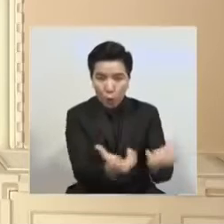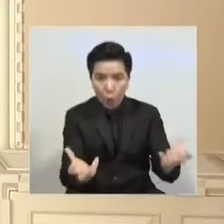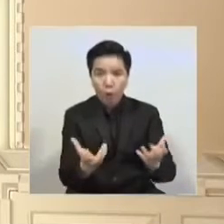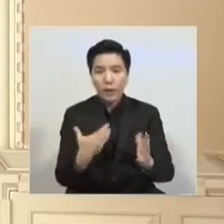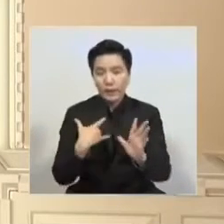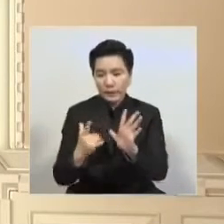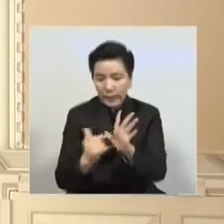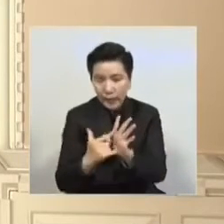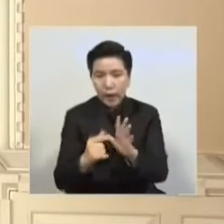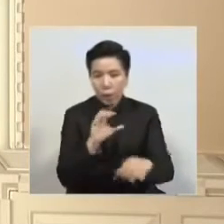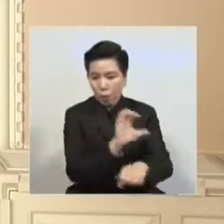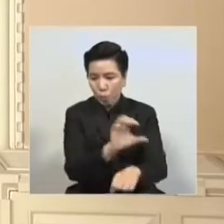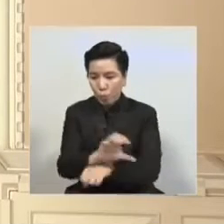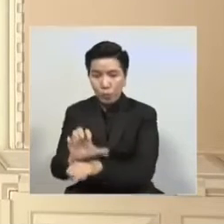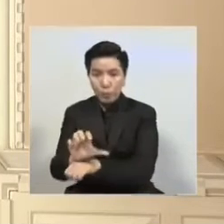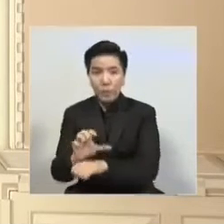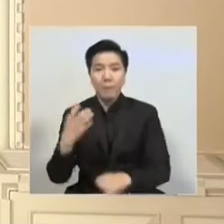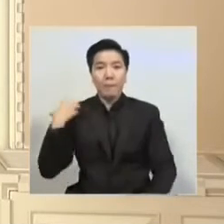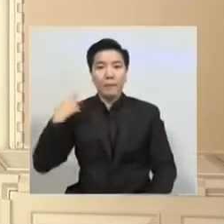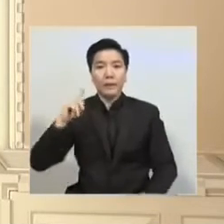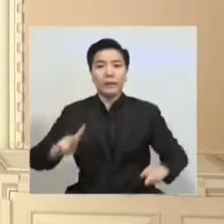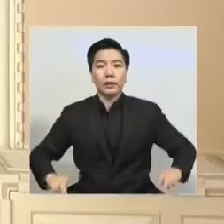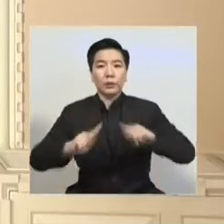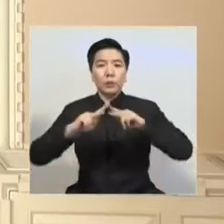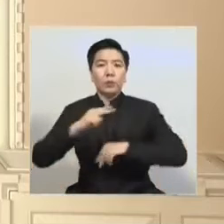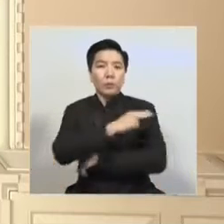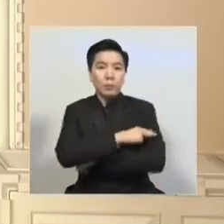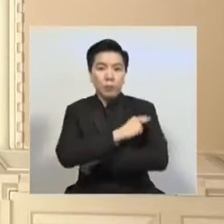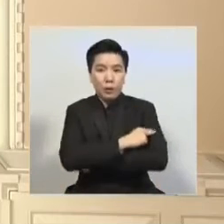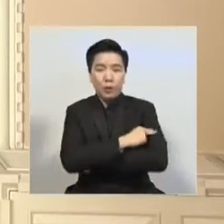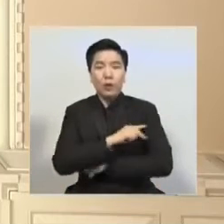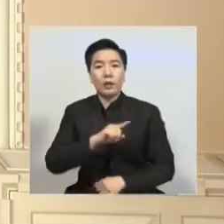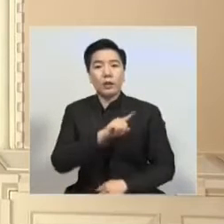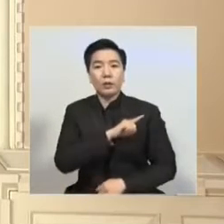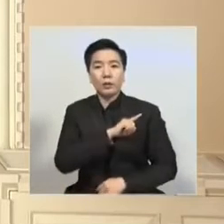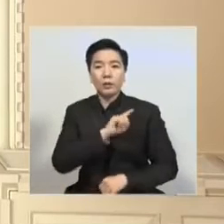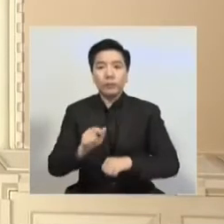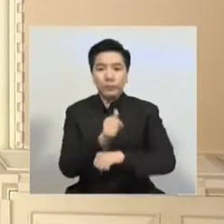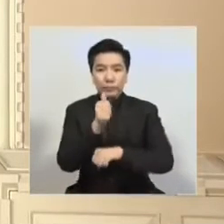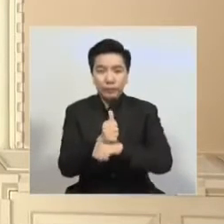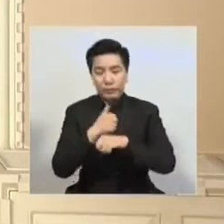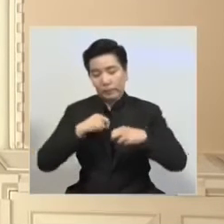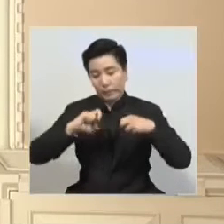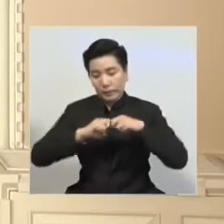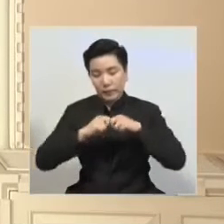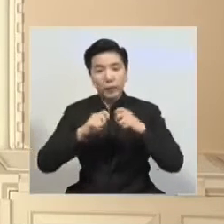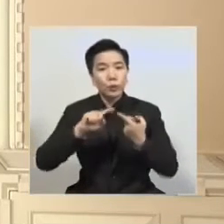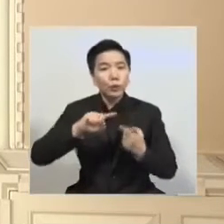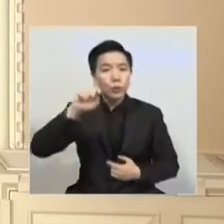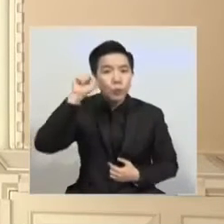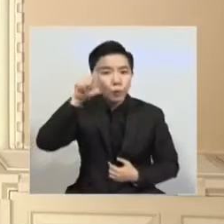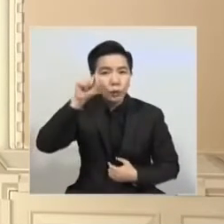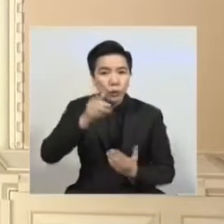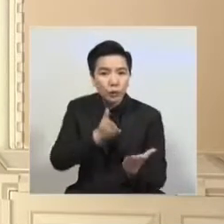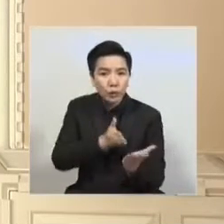And today, I mean, he, as you mentioned, he ended his address with a very strong message. He said, we will fight the pandemic together,